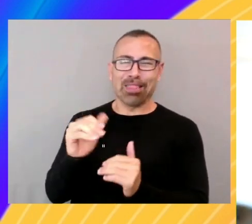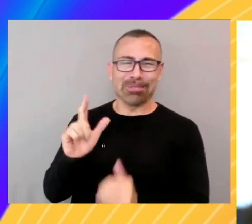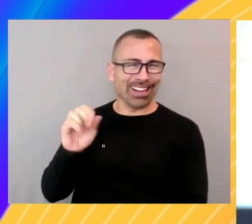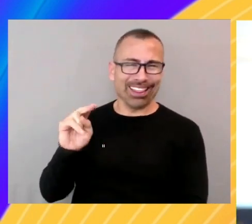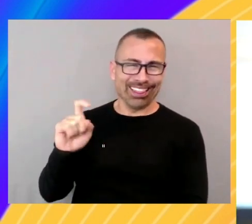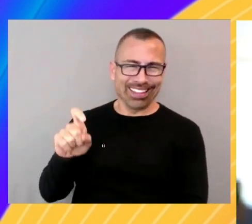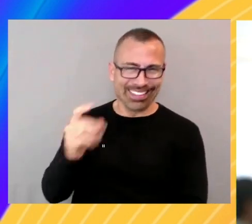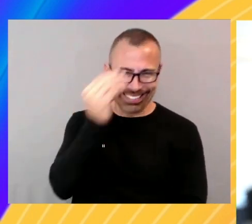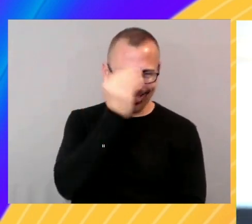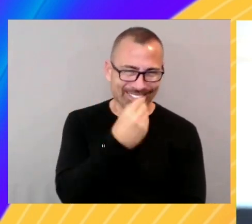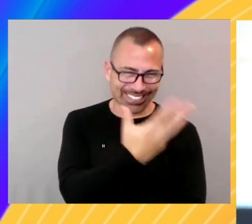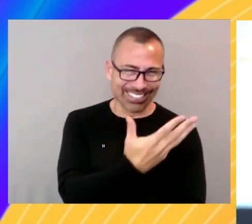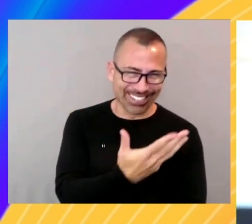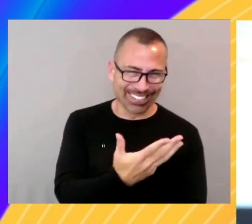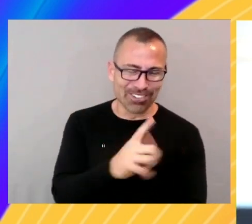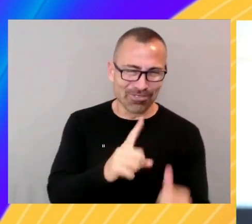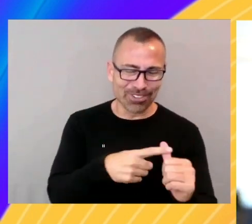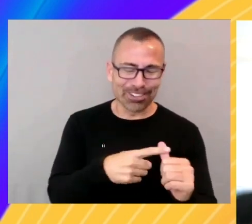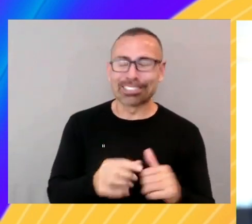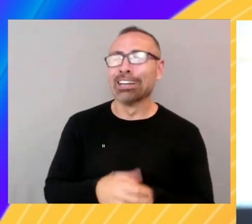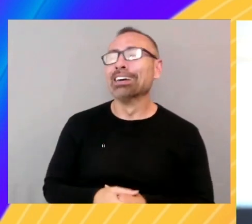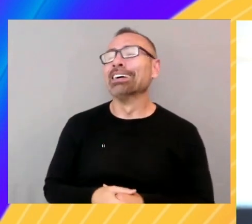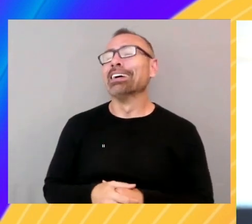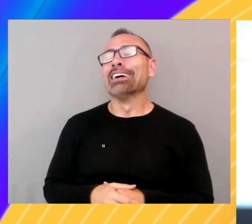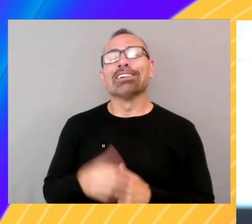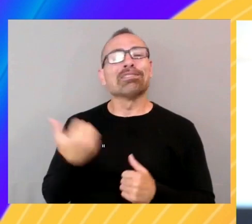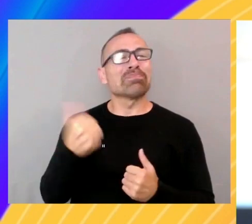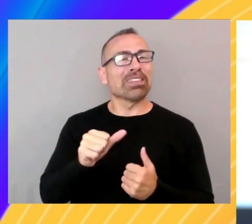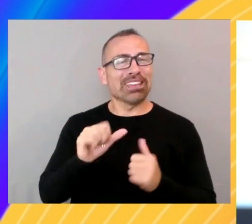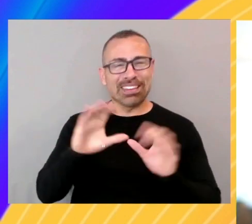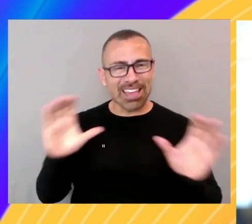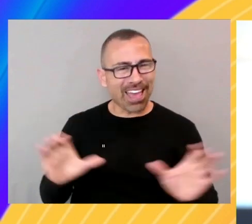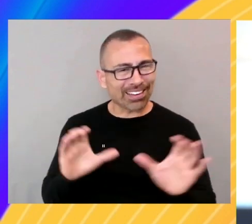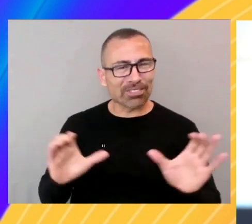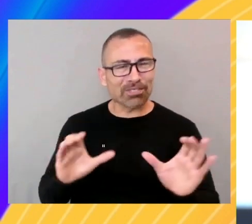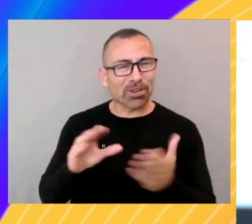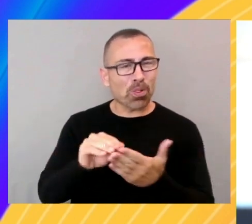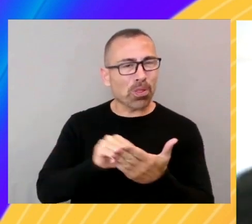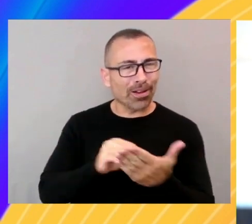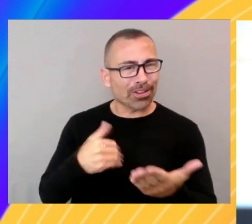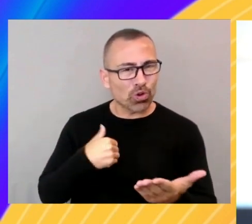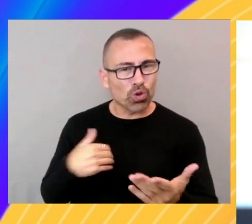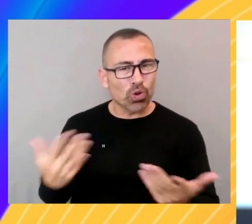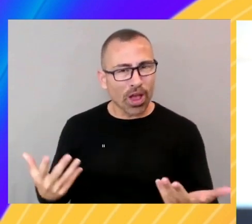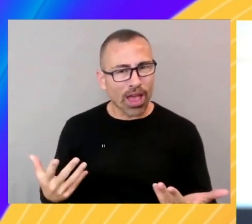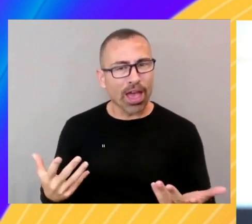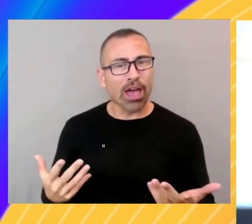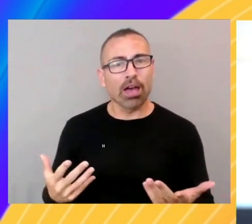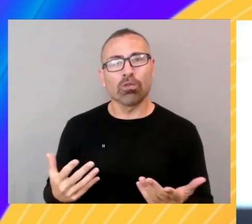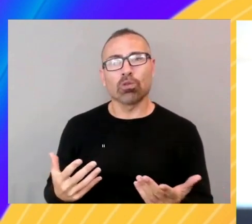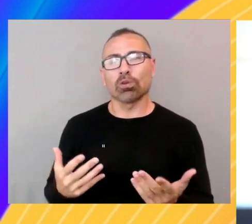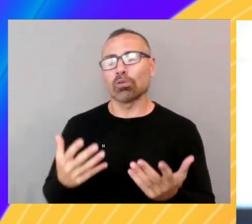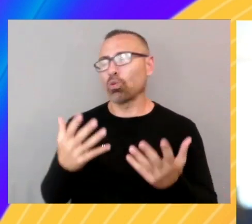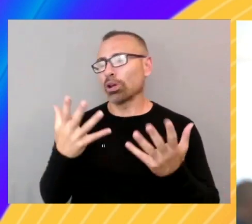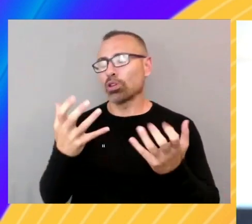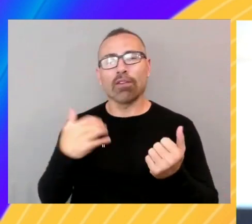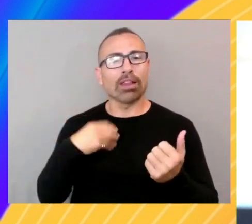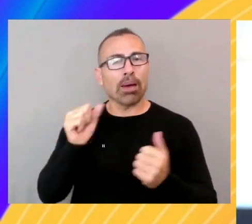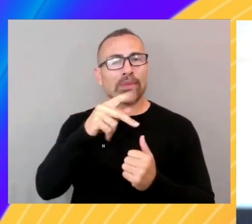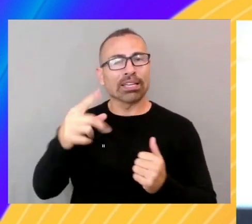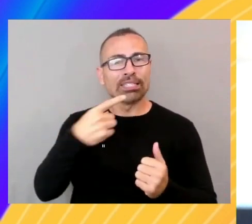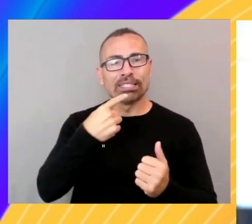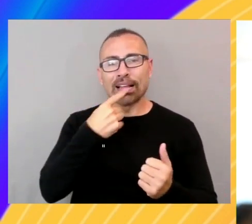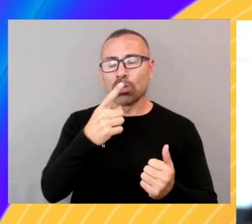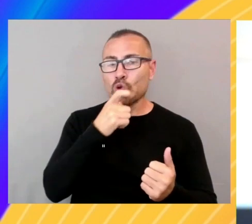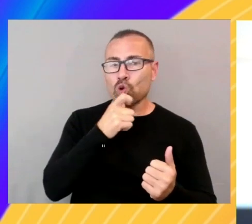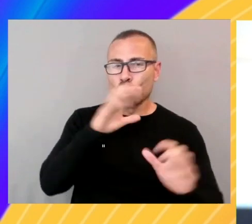to the question. Any activity log that you have where you want, where the application is telling who does what and when the action